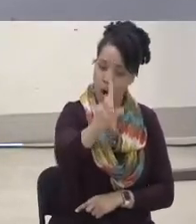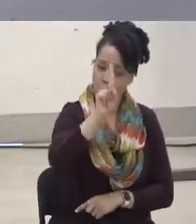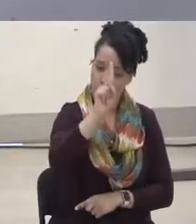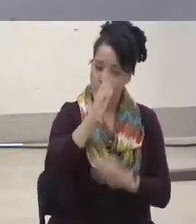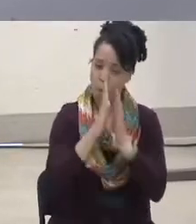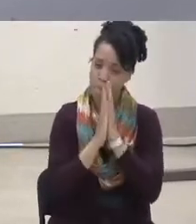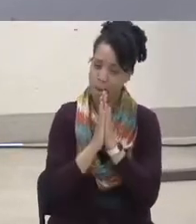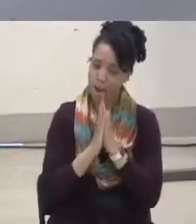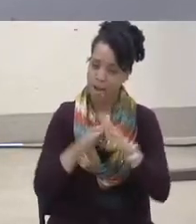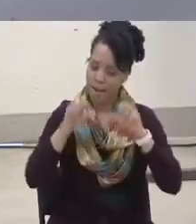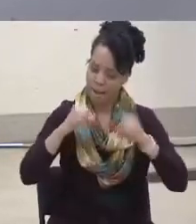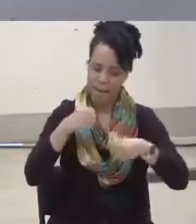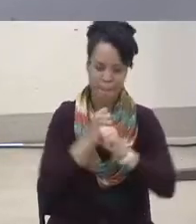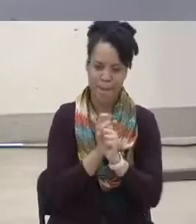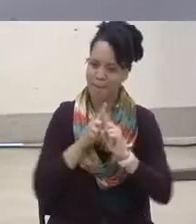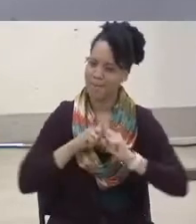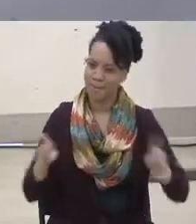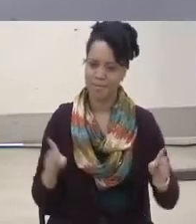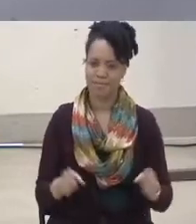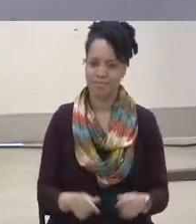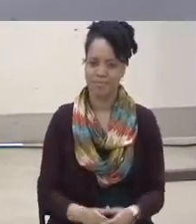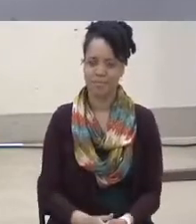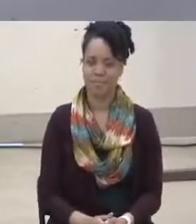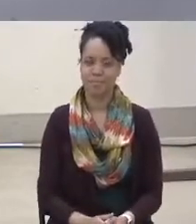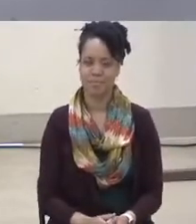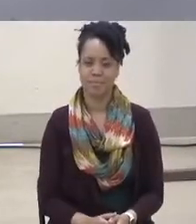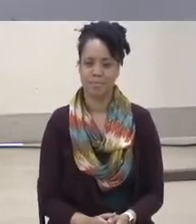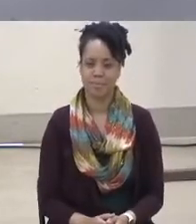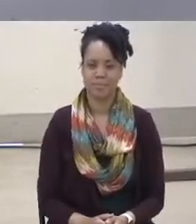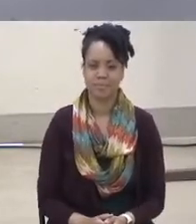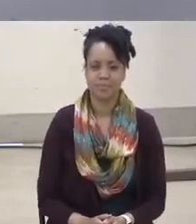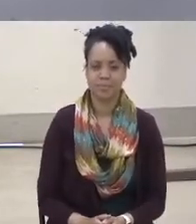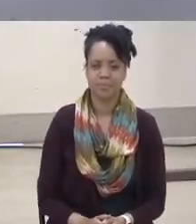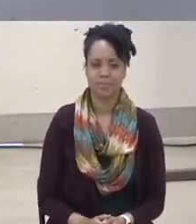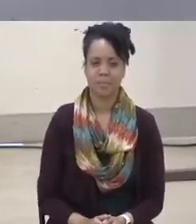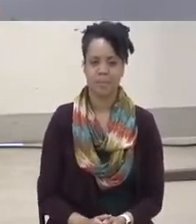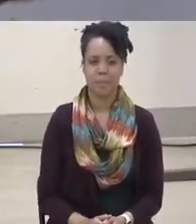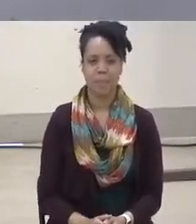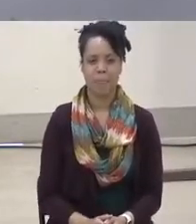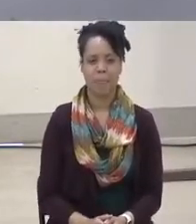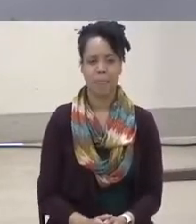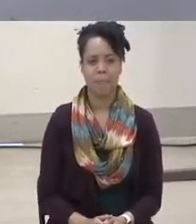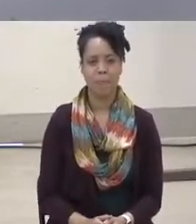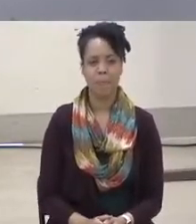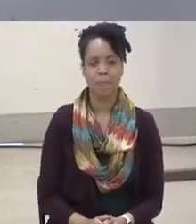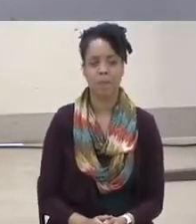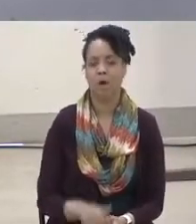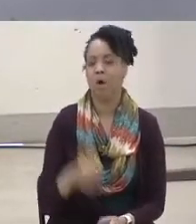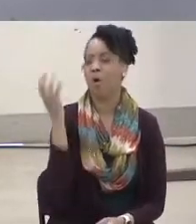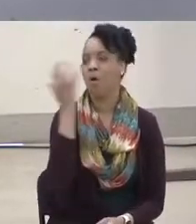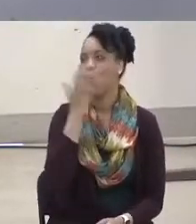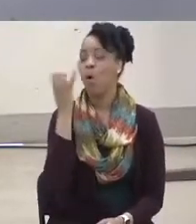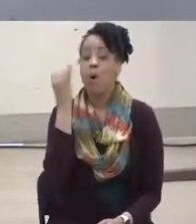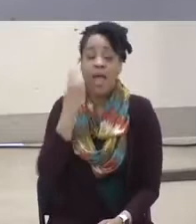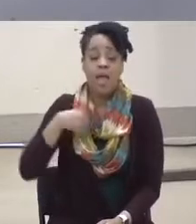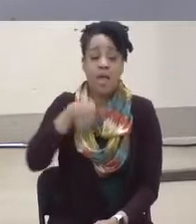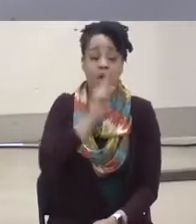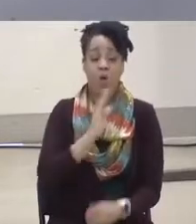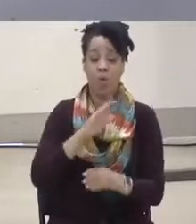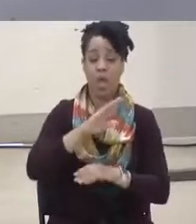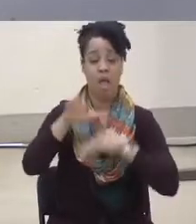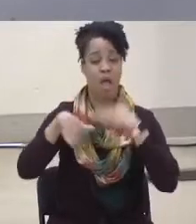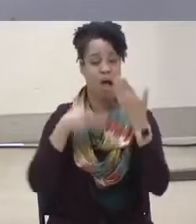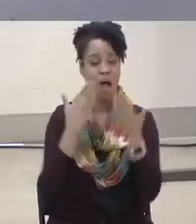a difference. Tu oración, si nadie se vuelve a Dios, tu oración puede hacer la diferencia. Oh, if we all pray together on